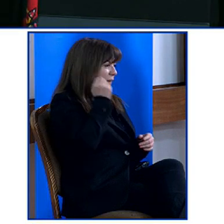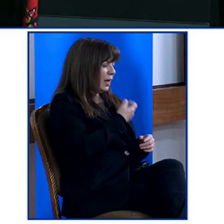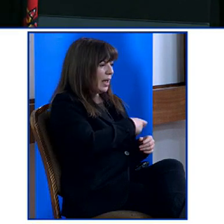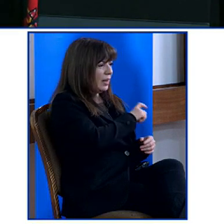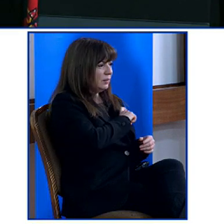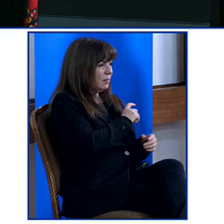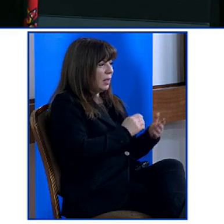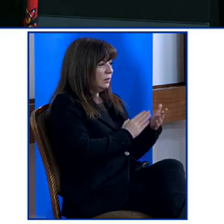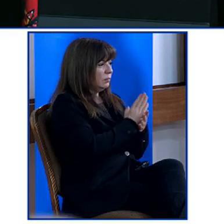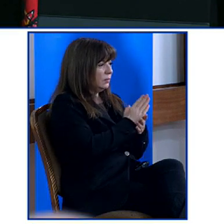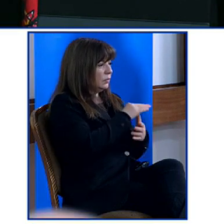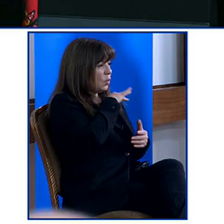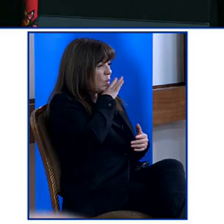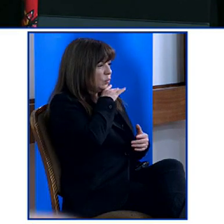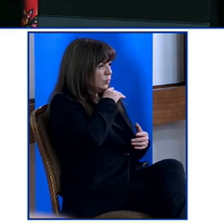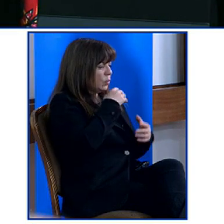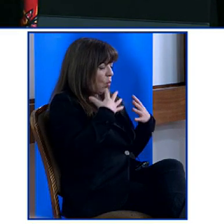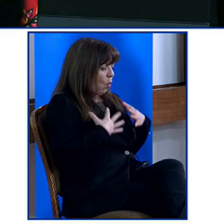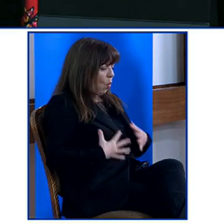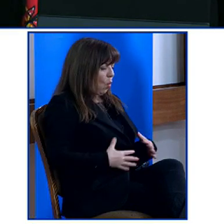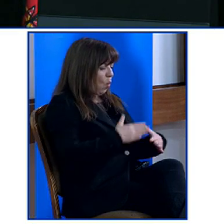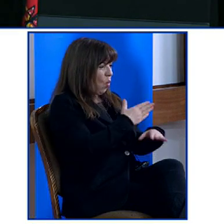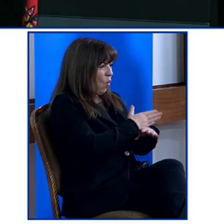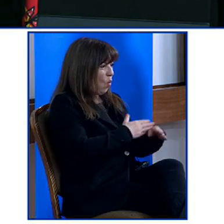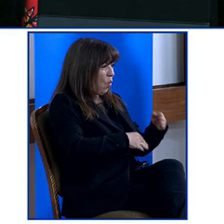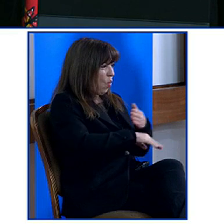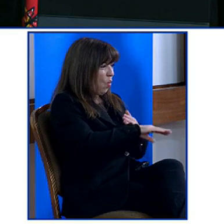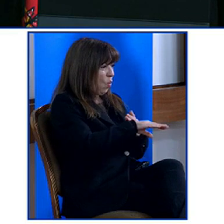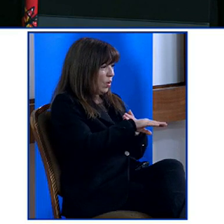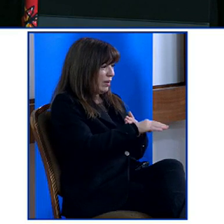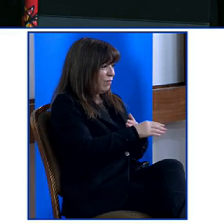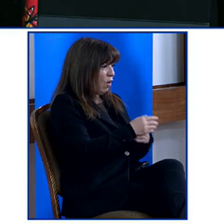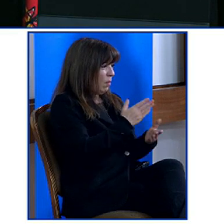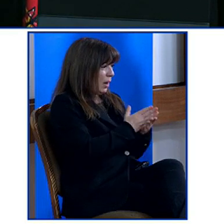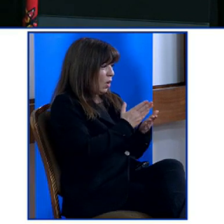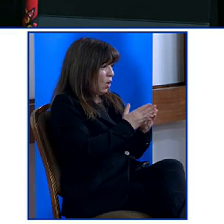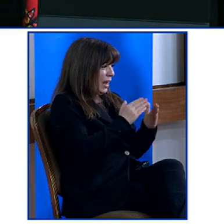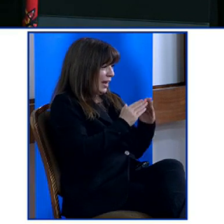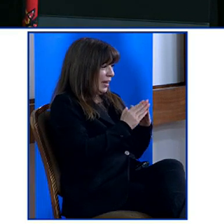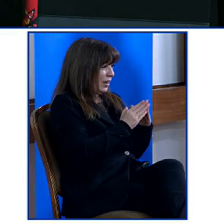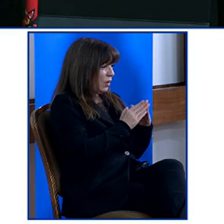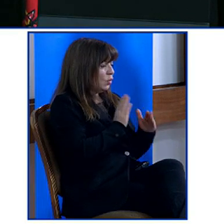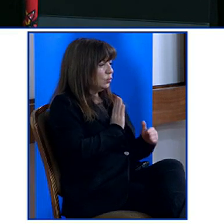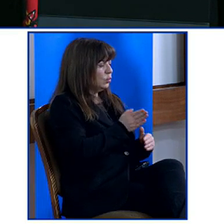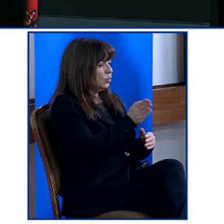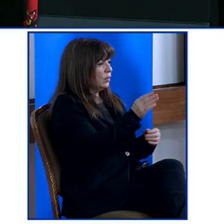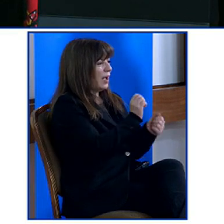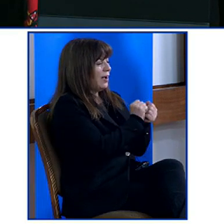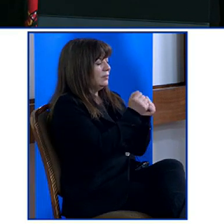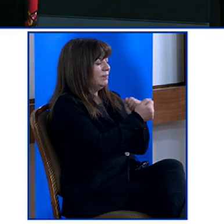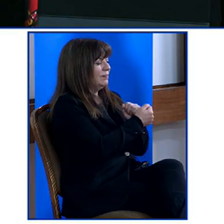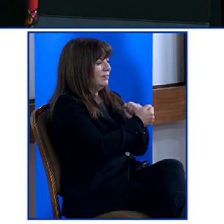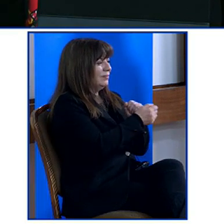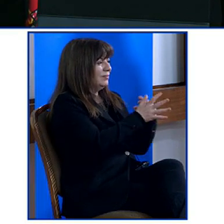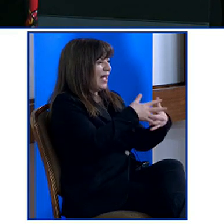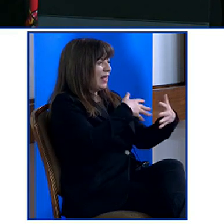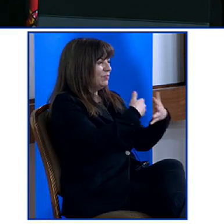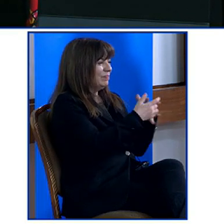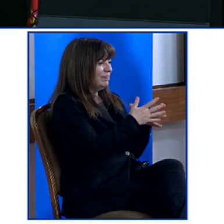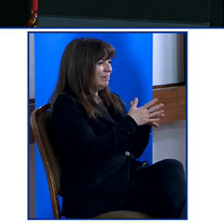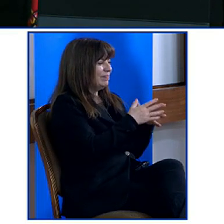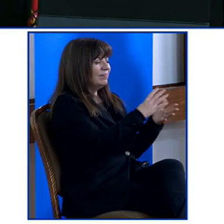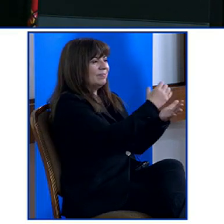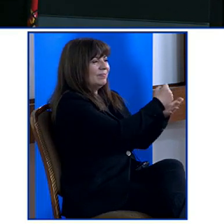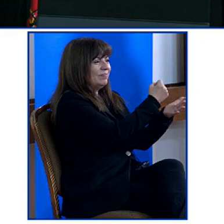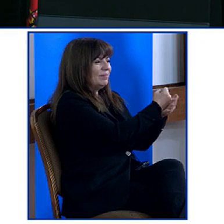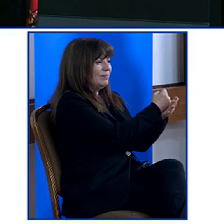staff. This was so successful that we are planning to roll this out not just across all our dental clinics in Spain, but in many